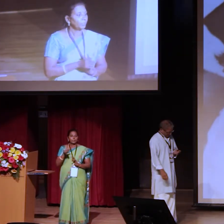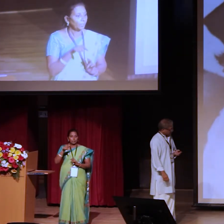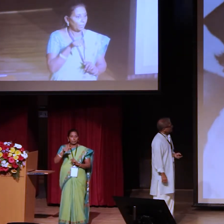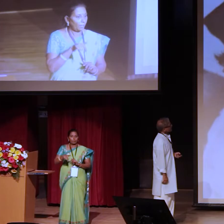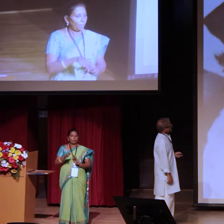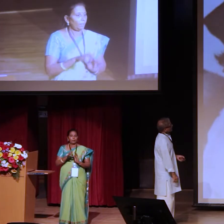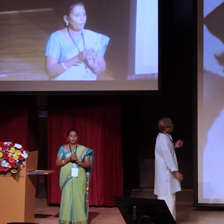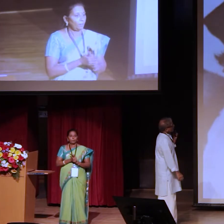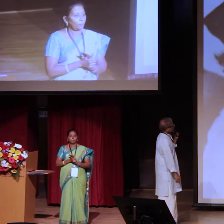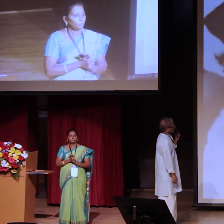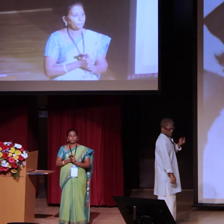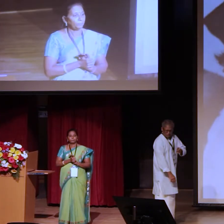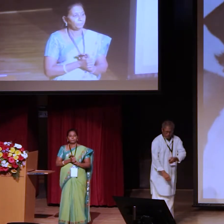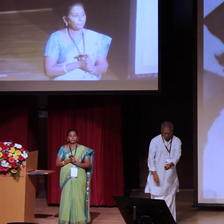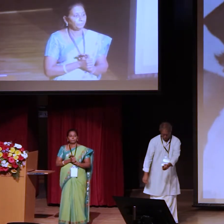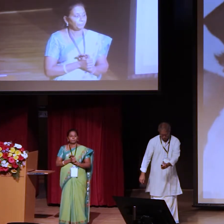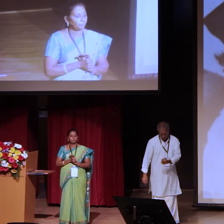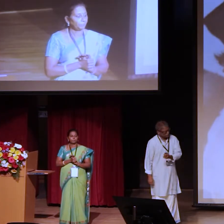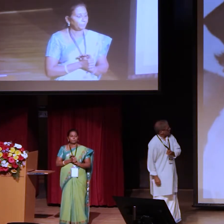Now